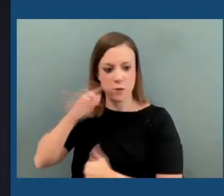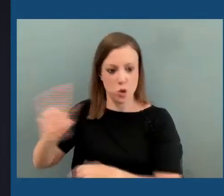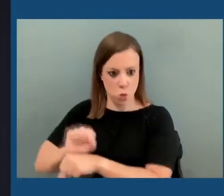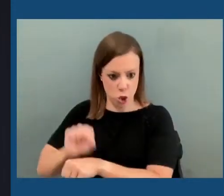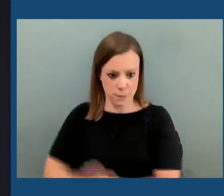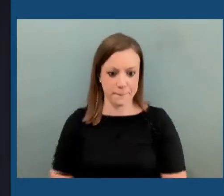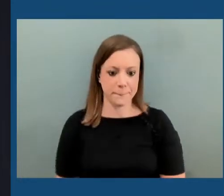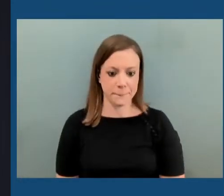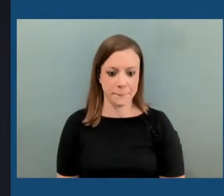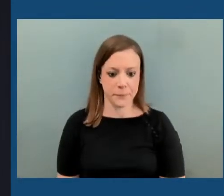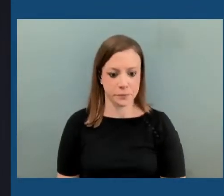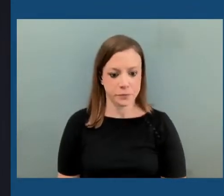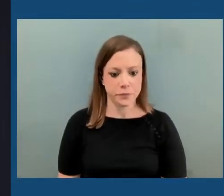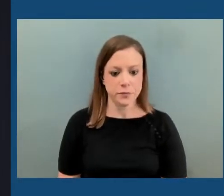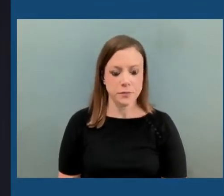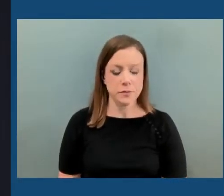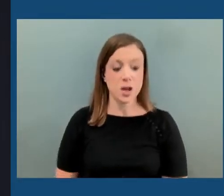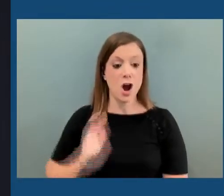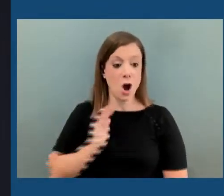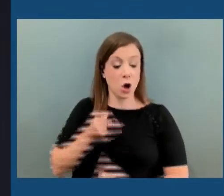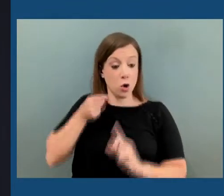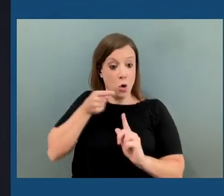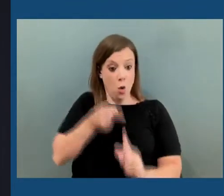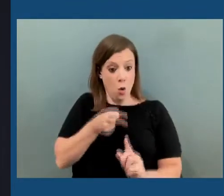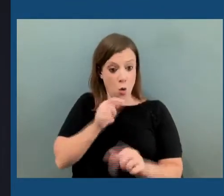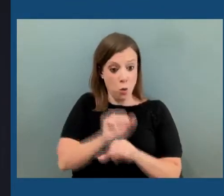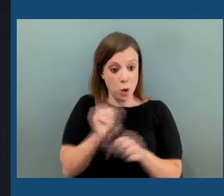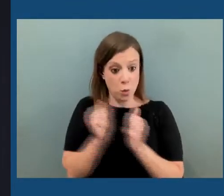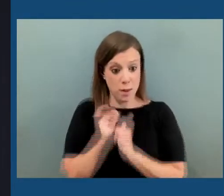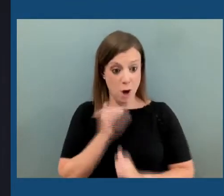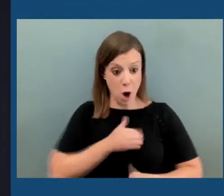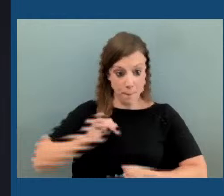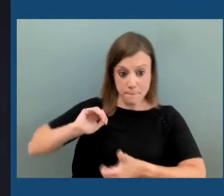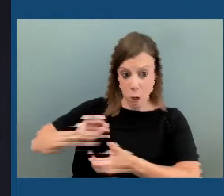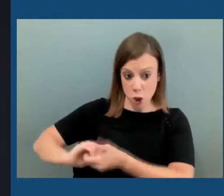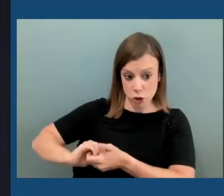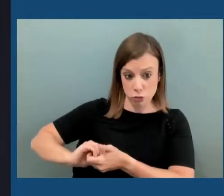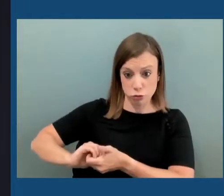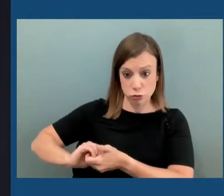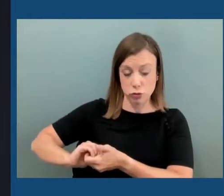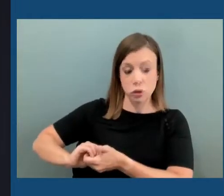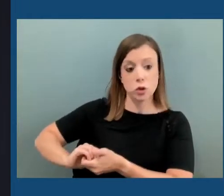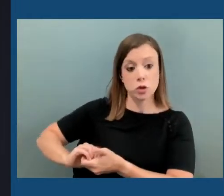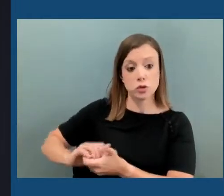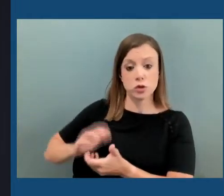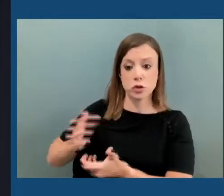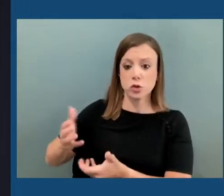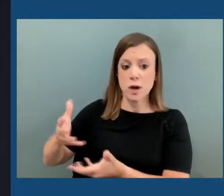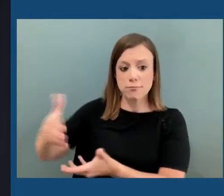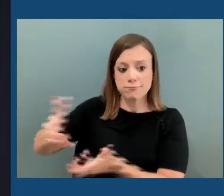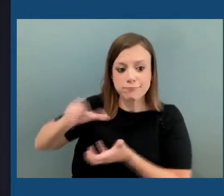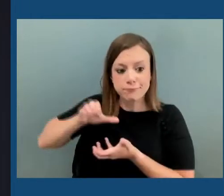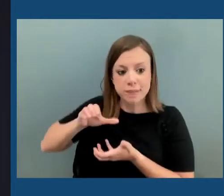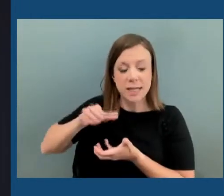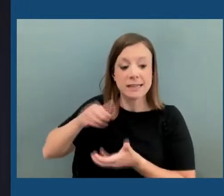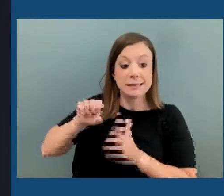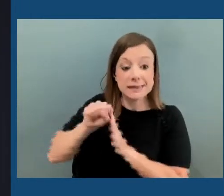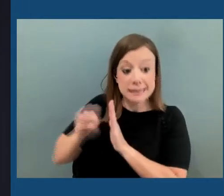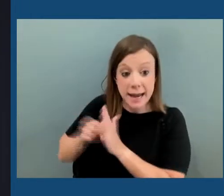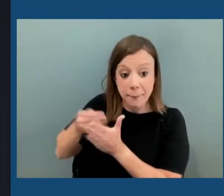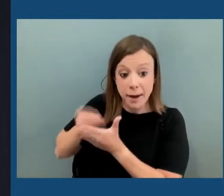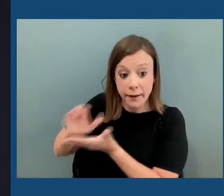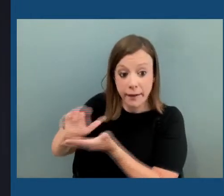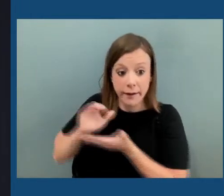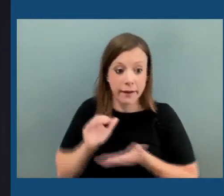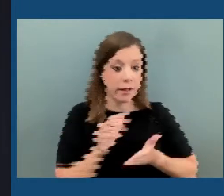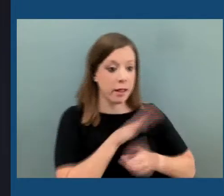Our goal is always, when we work with our partners to secure state dollars and local dollars to do construction projects here, our goal is